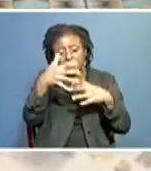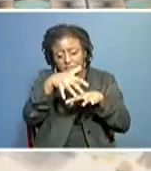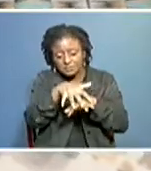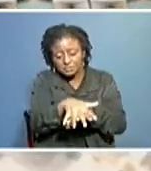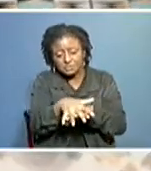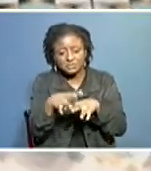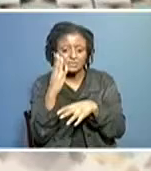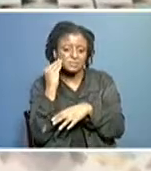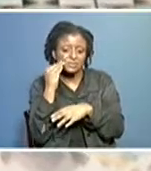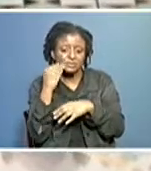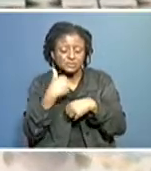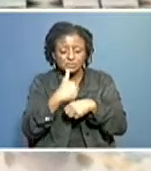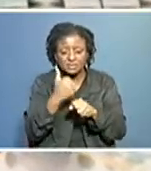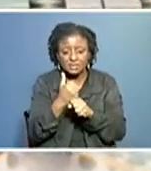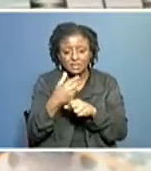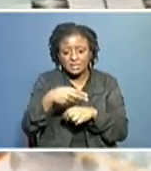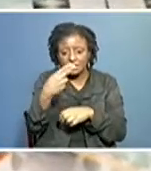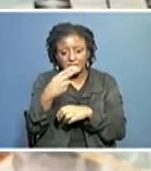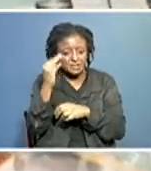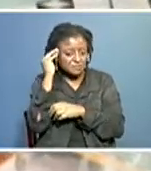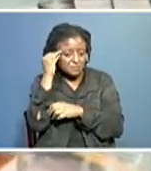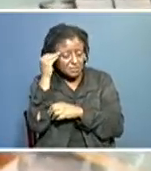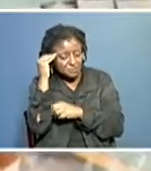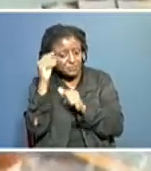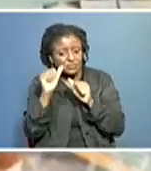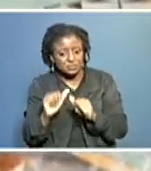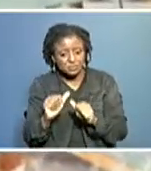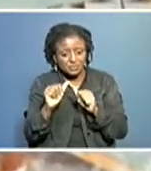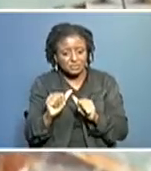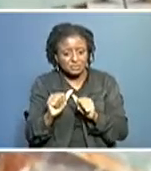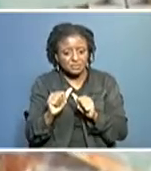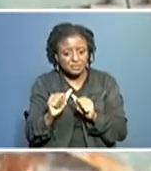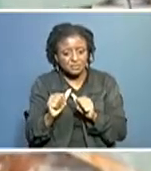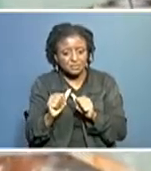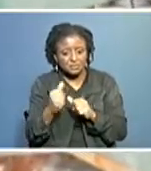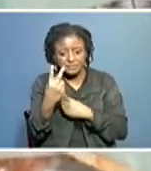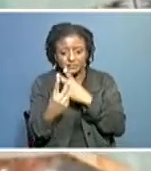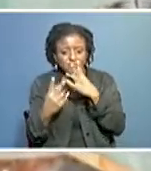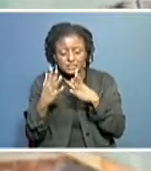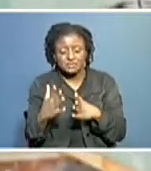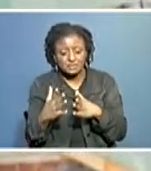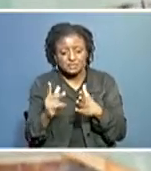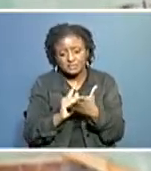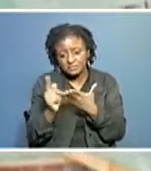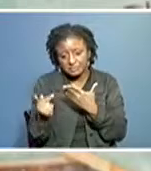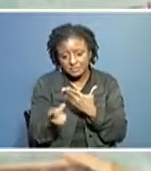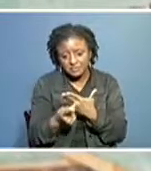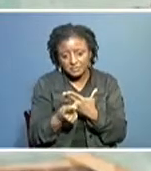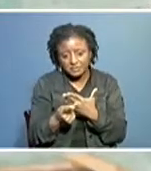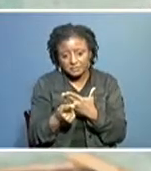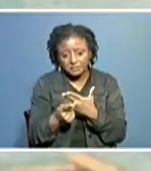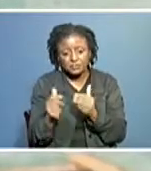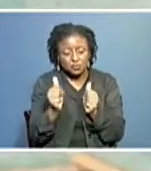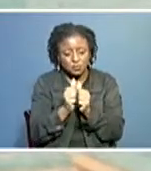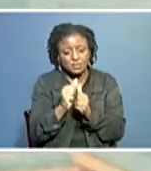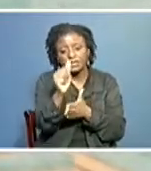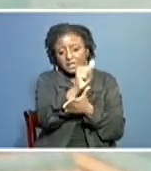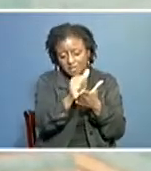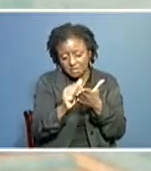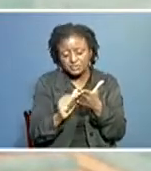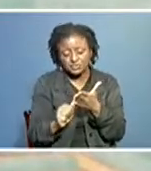to create highly memorable hospitality platforms with Williams' genre-spanning artistry. Offering